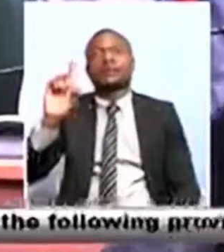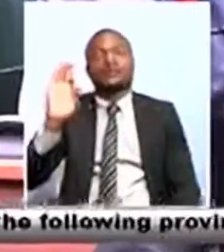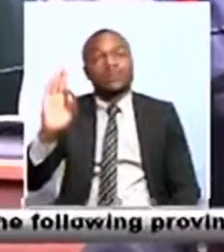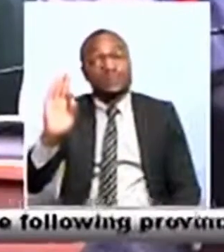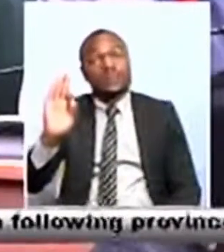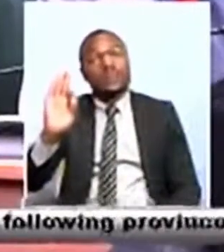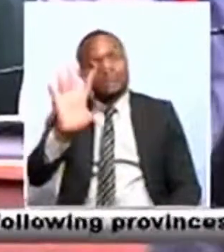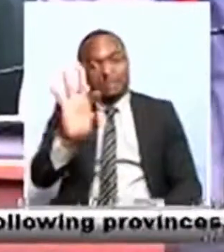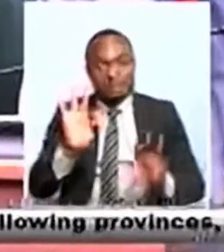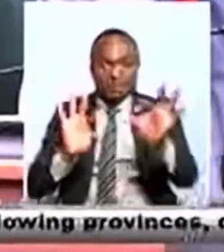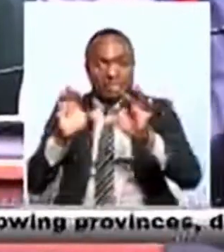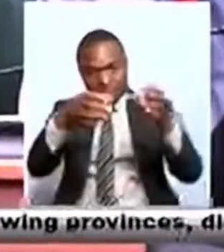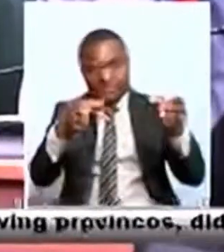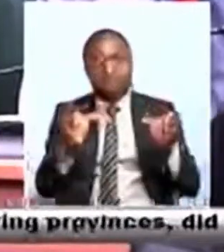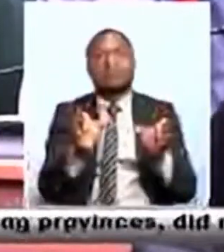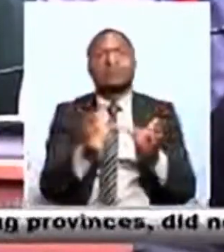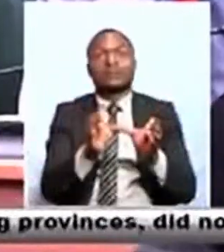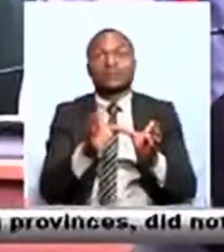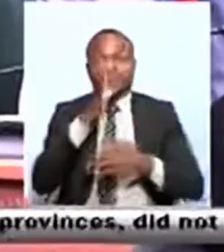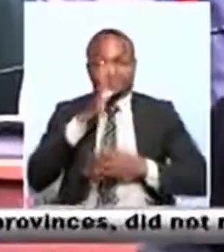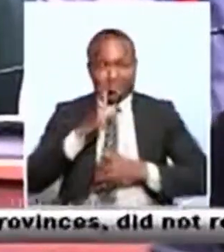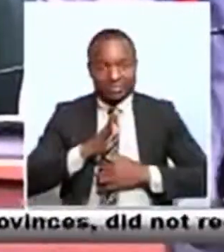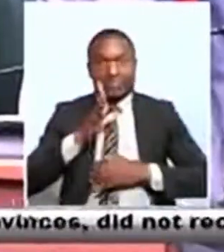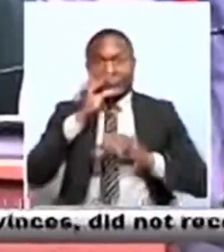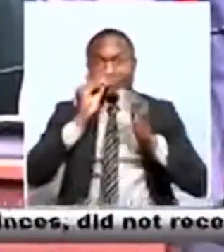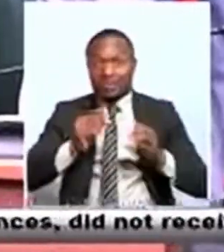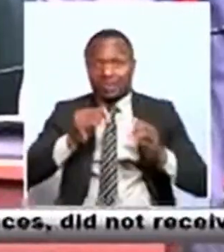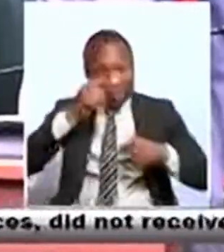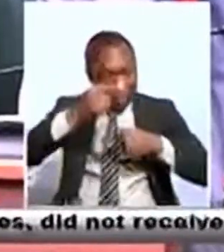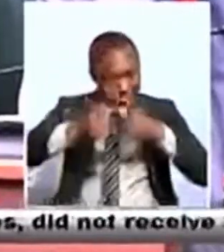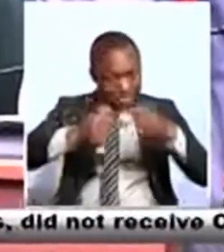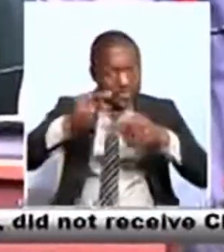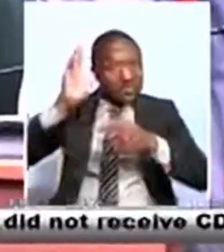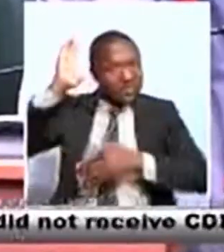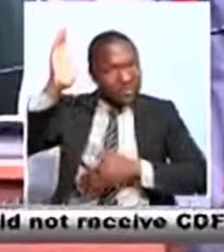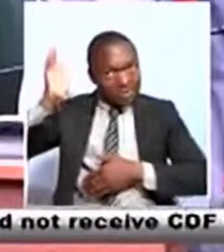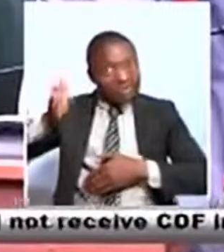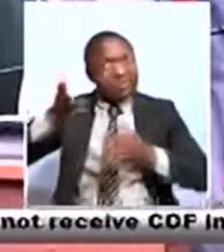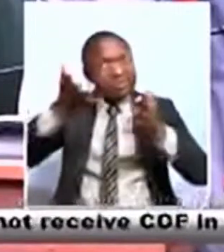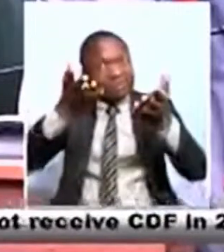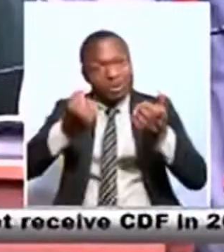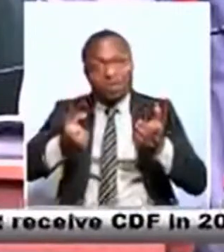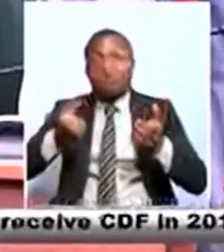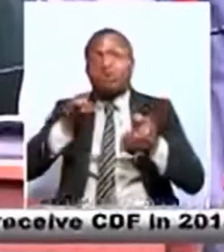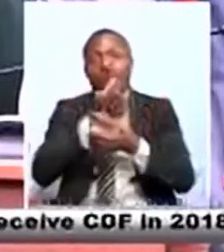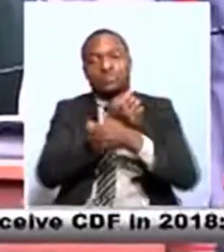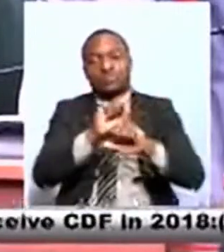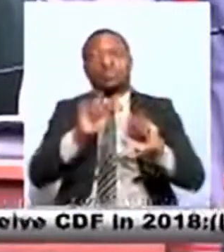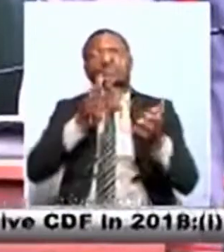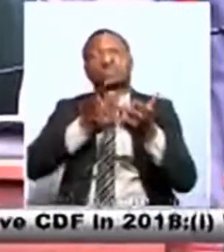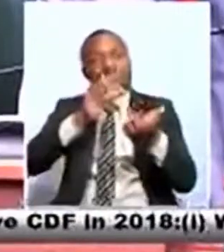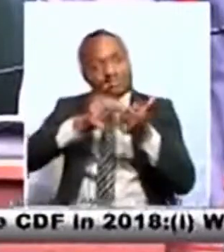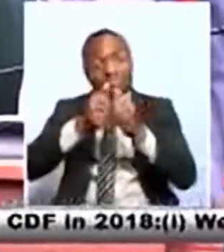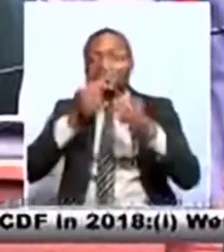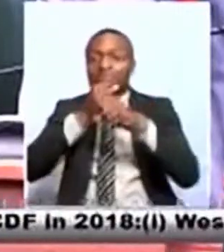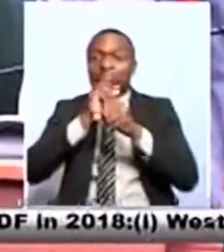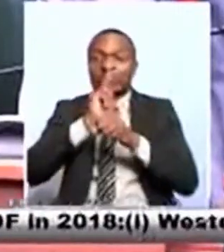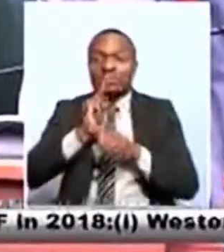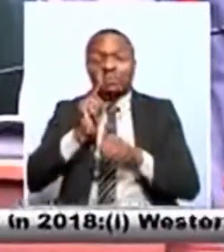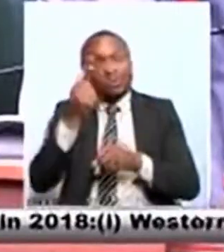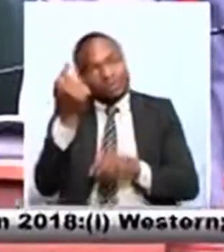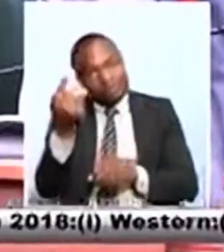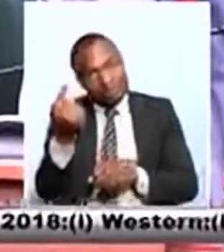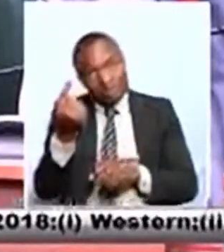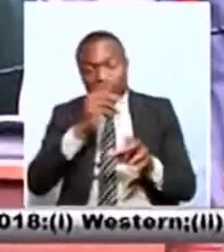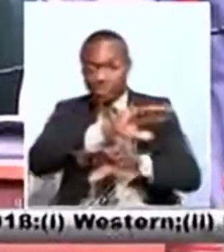selected constituencies. Madam Speaker, going forward, we want to remedy this problem and we ensure that, one,